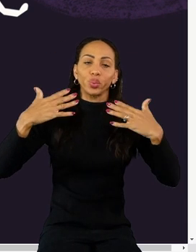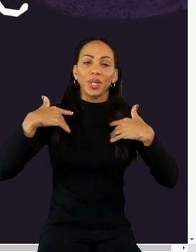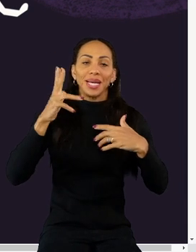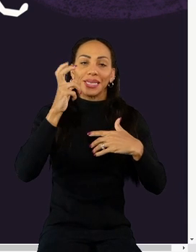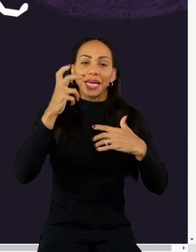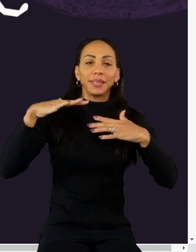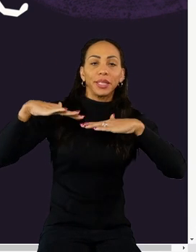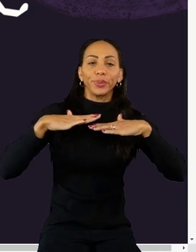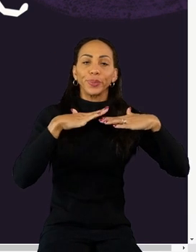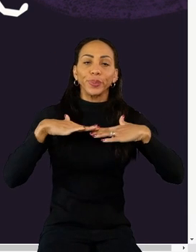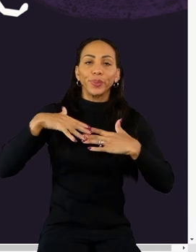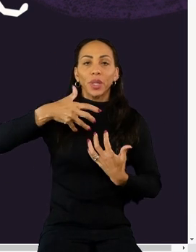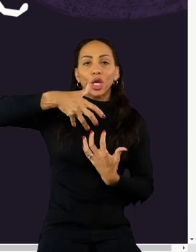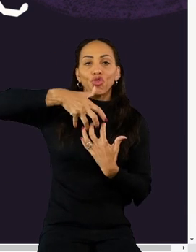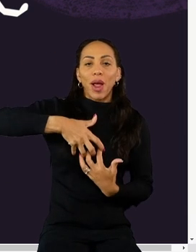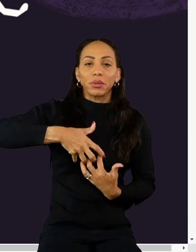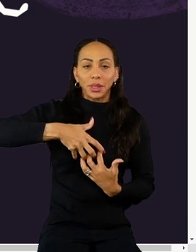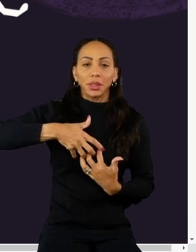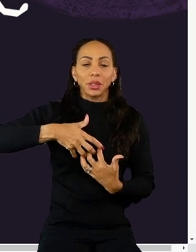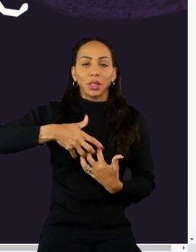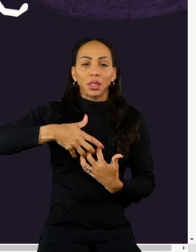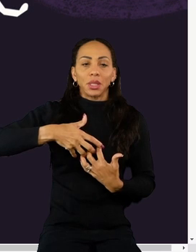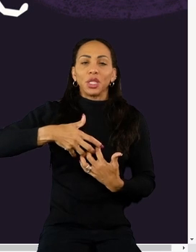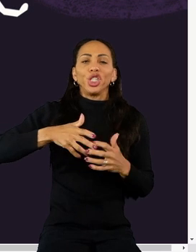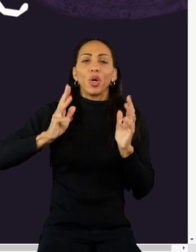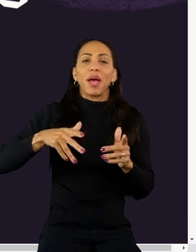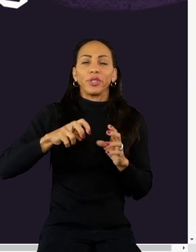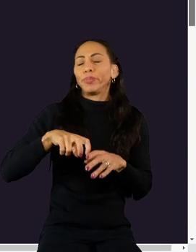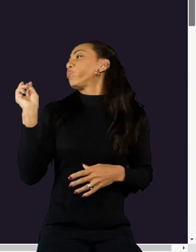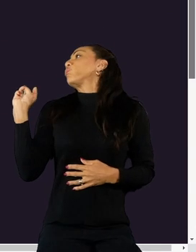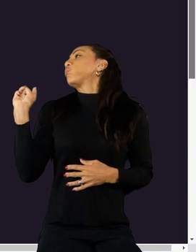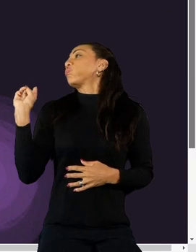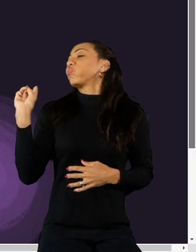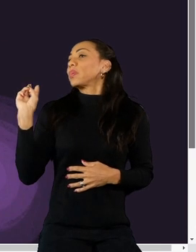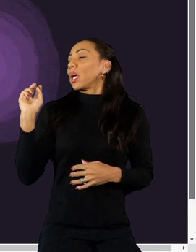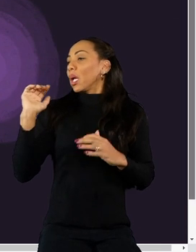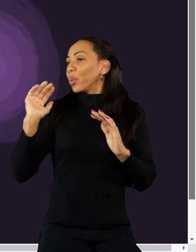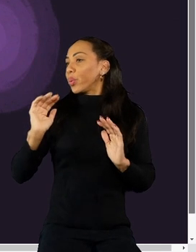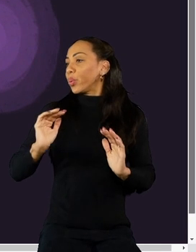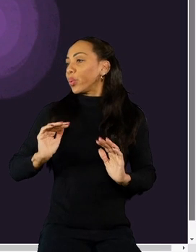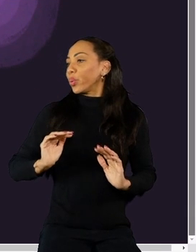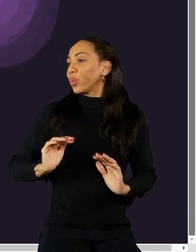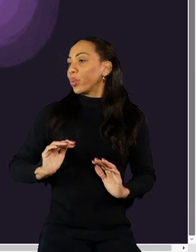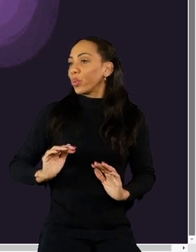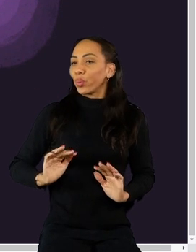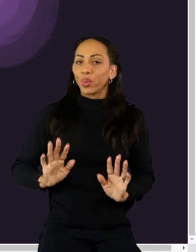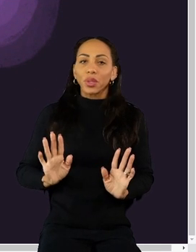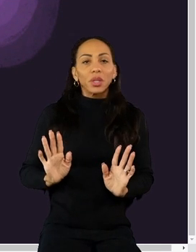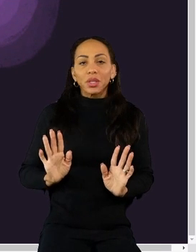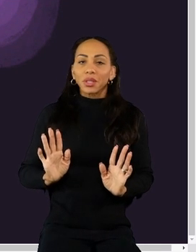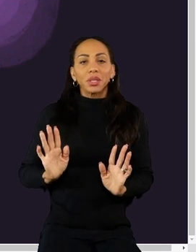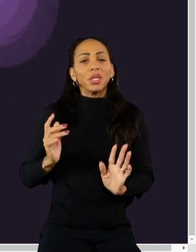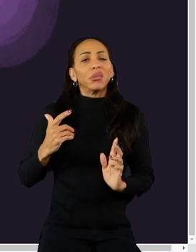re-regulation, for regulating your senses, where you don't have to like jump away from the